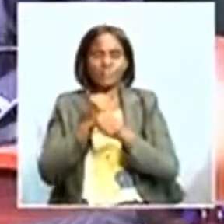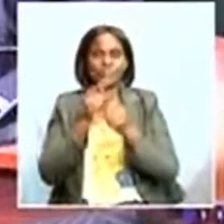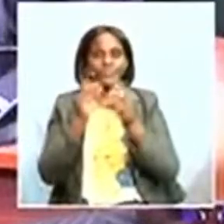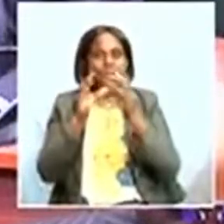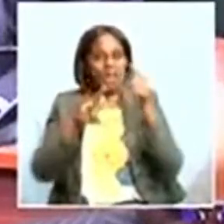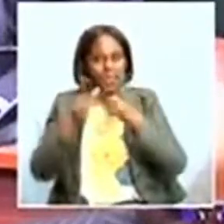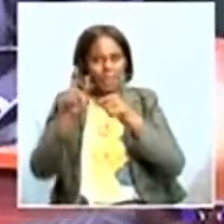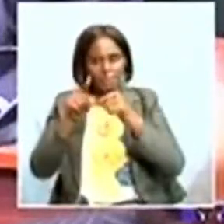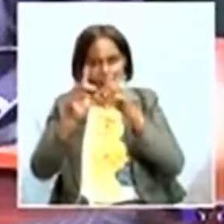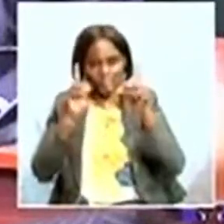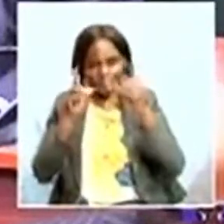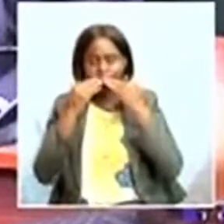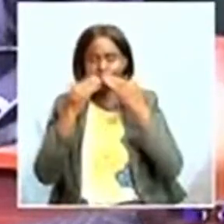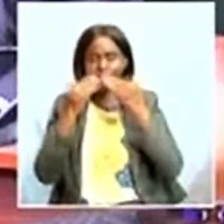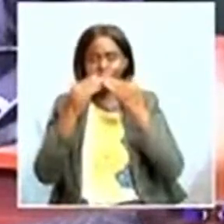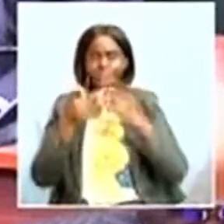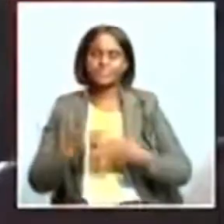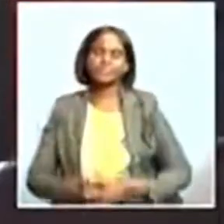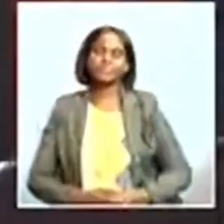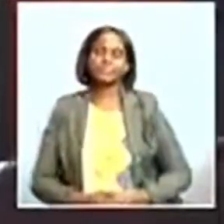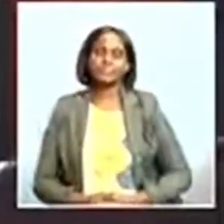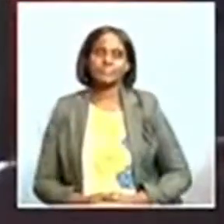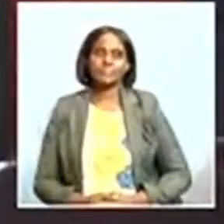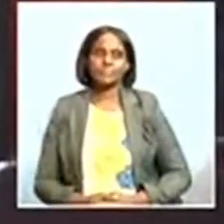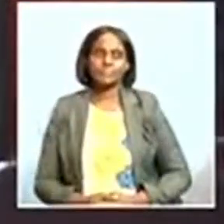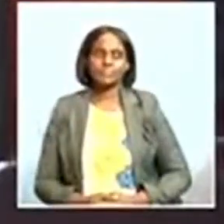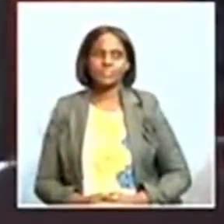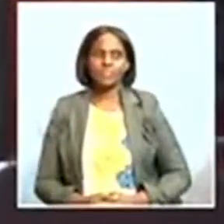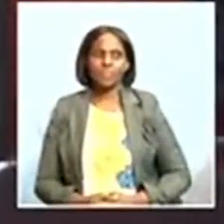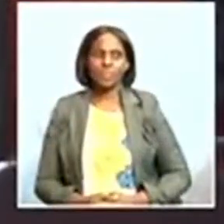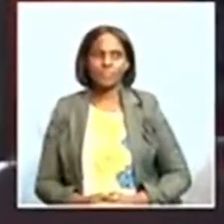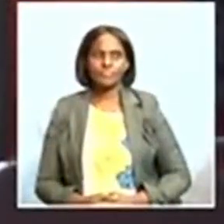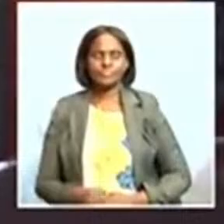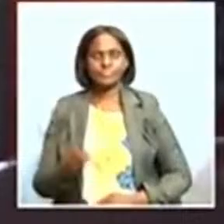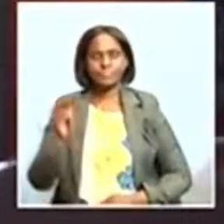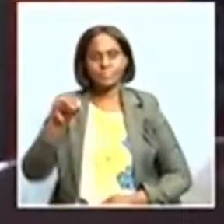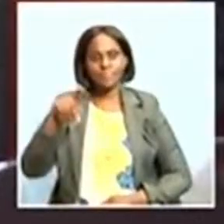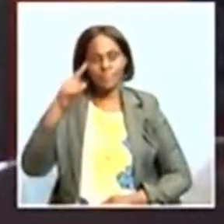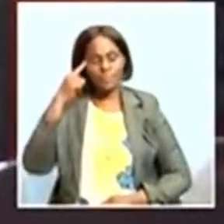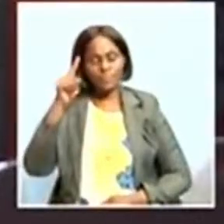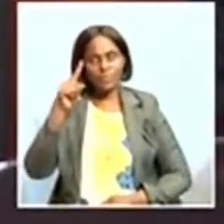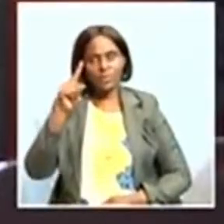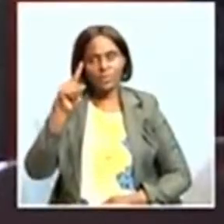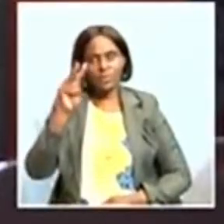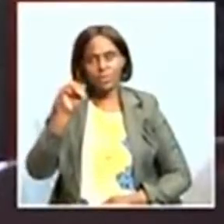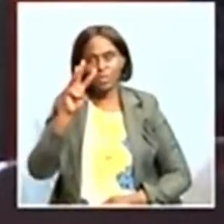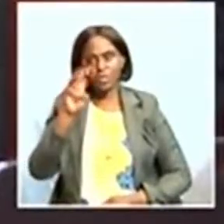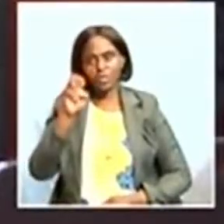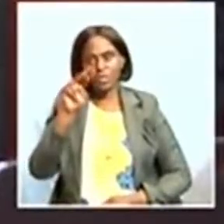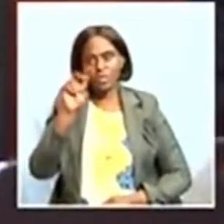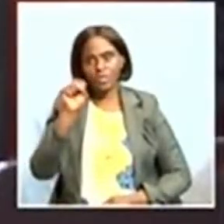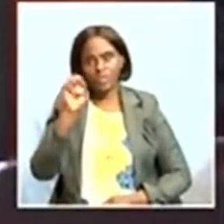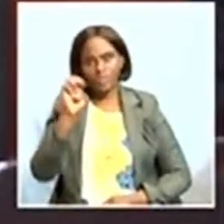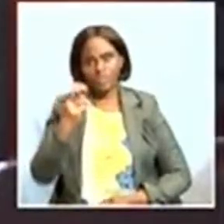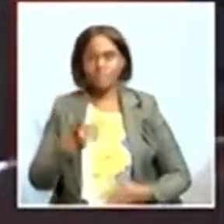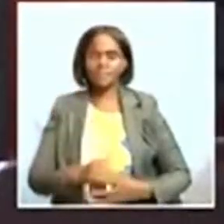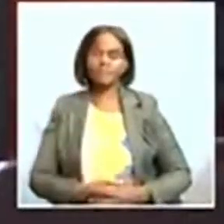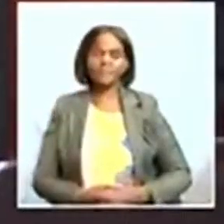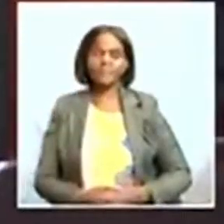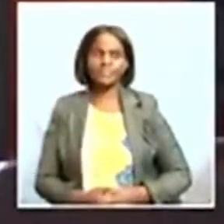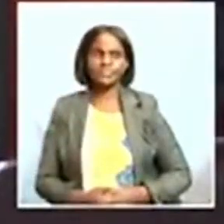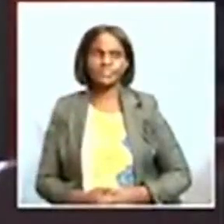distance. Thank you. Thank you very much. Honorable Member for Mwense.